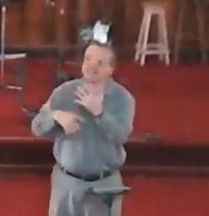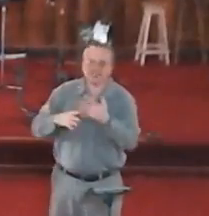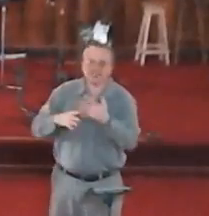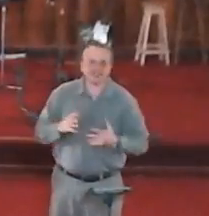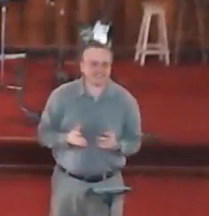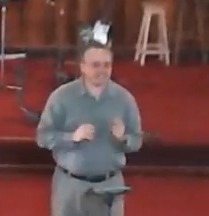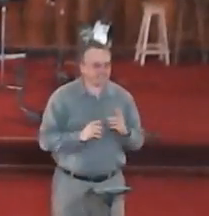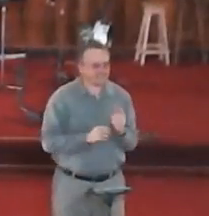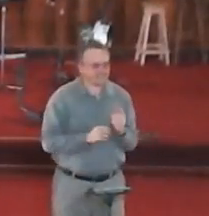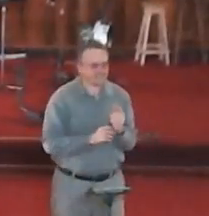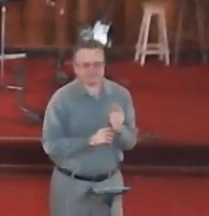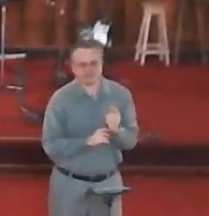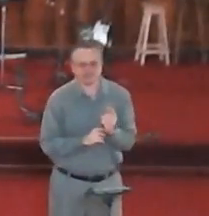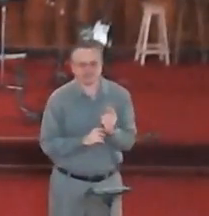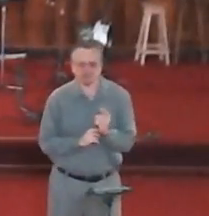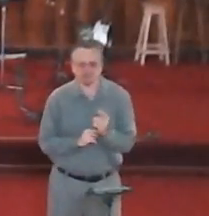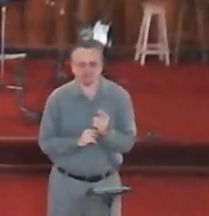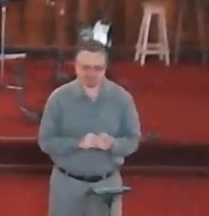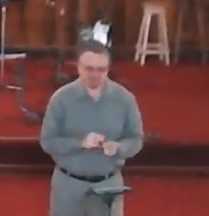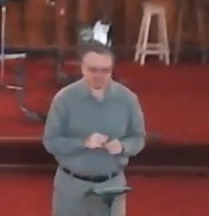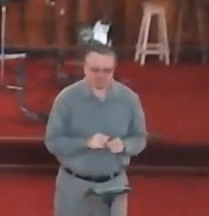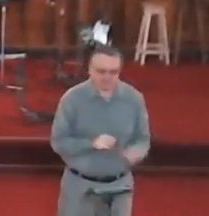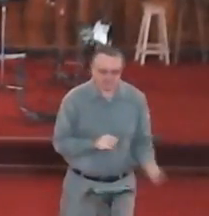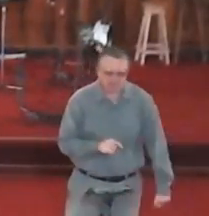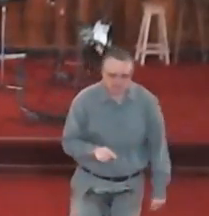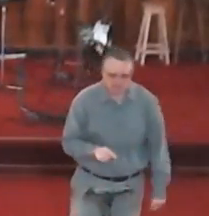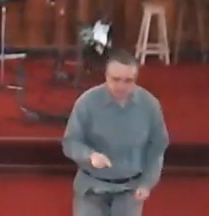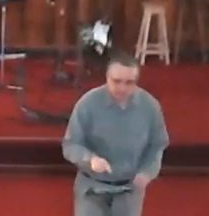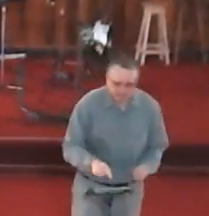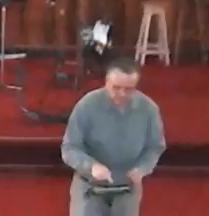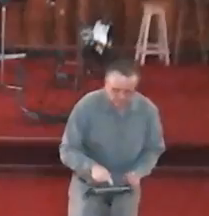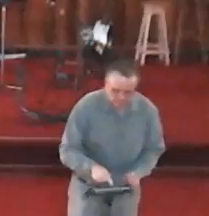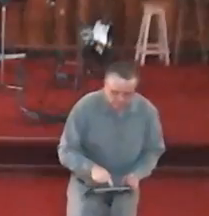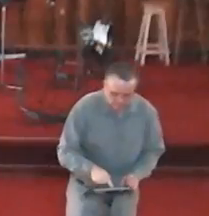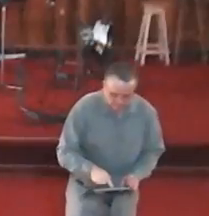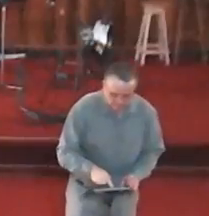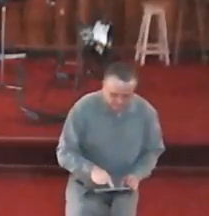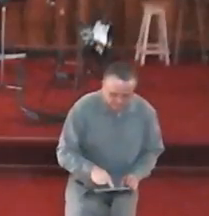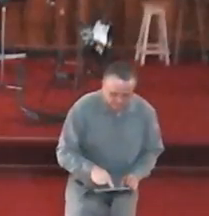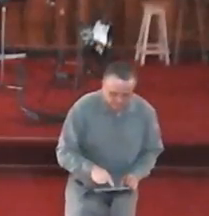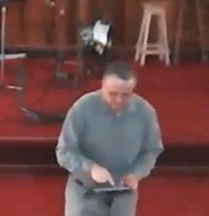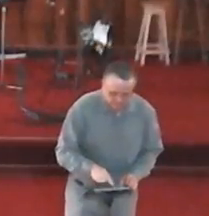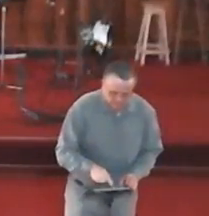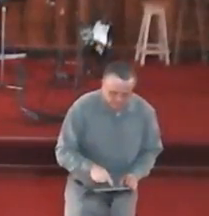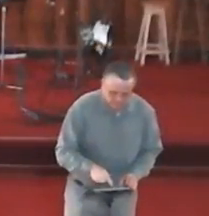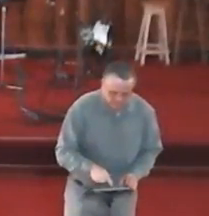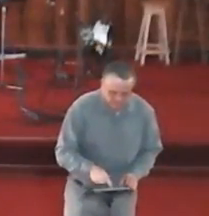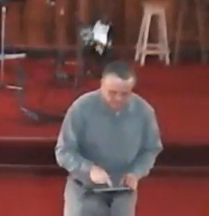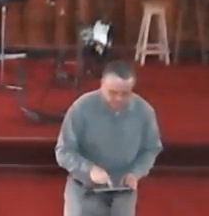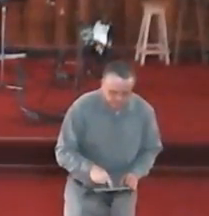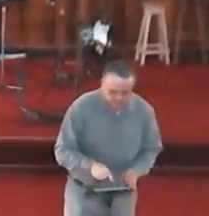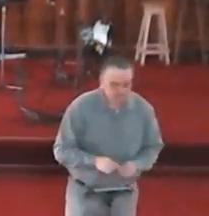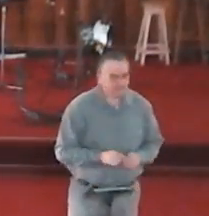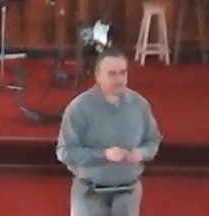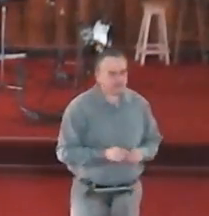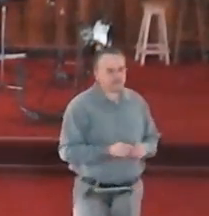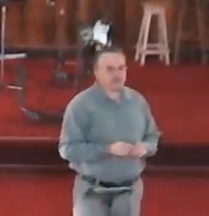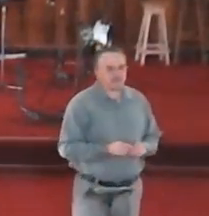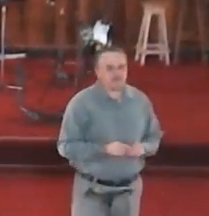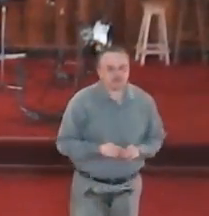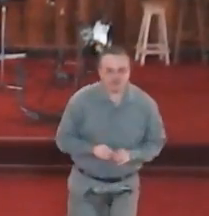negar la realidad. So we talked about that. We tried to expose it. It's not a matter of trying to deny